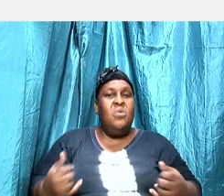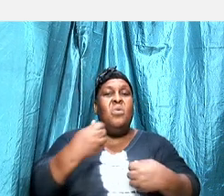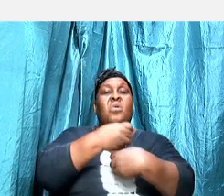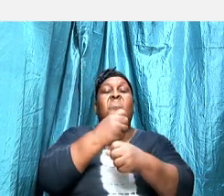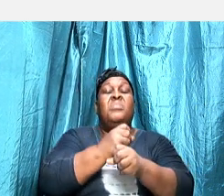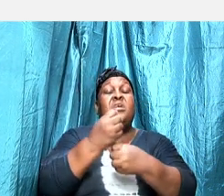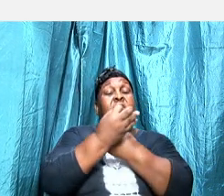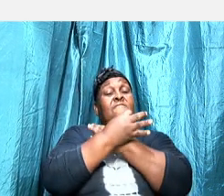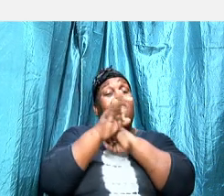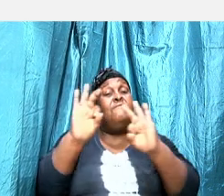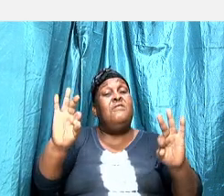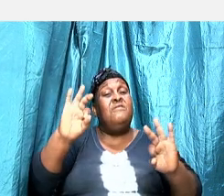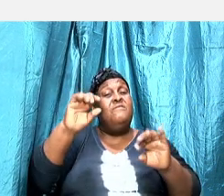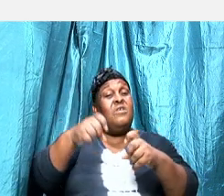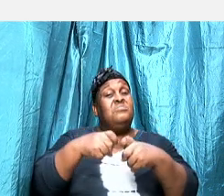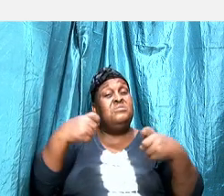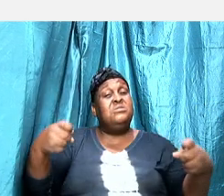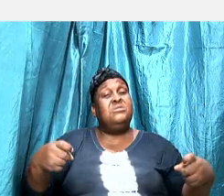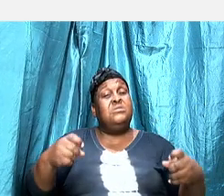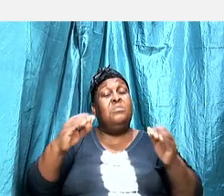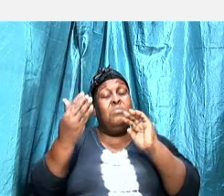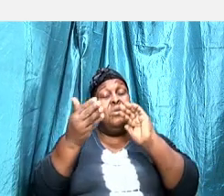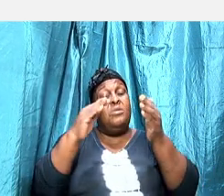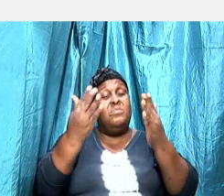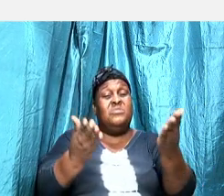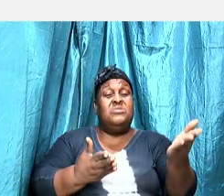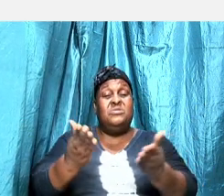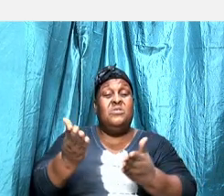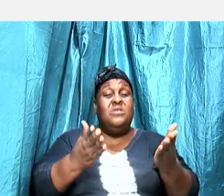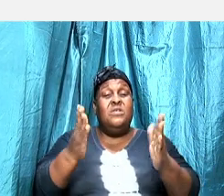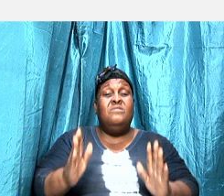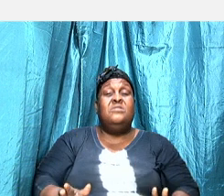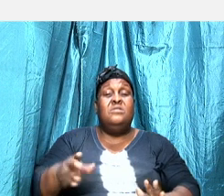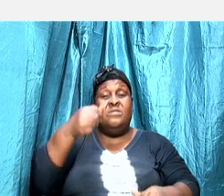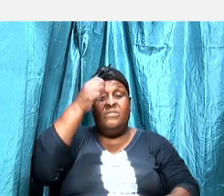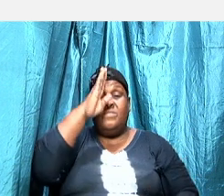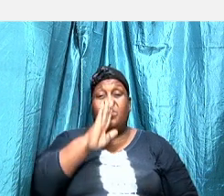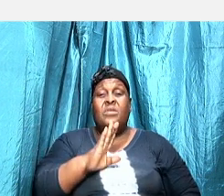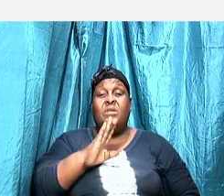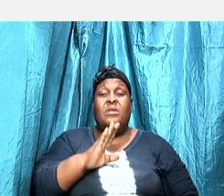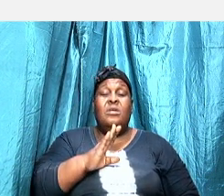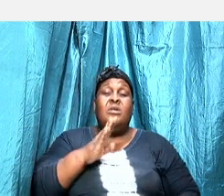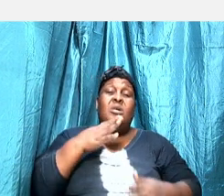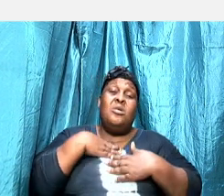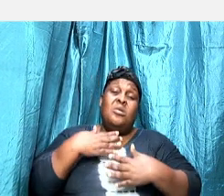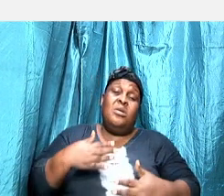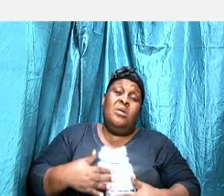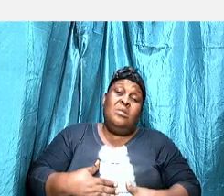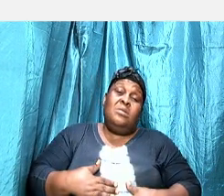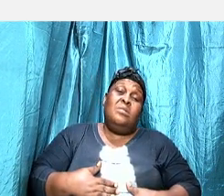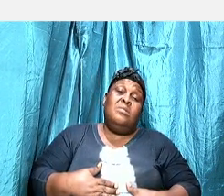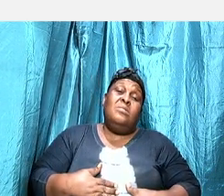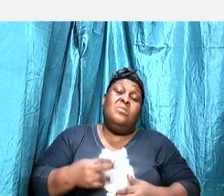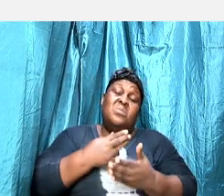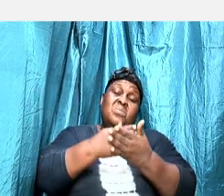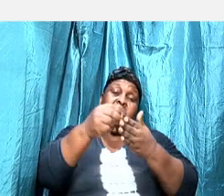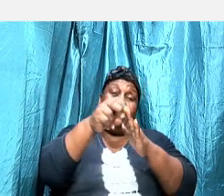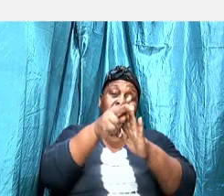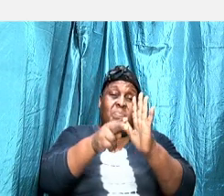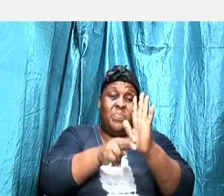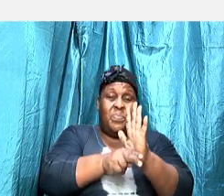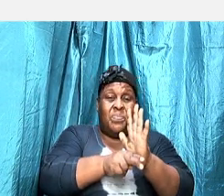and become the servant to God, ye have your fruit unto holiness and the